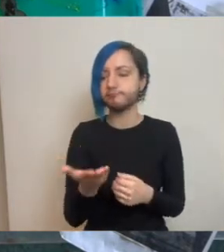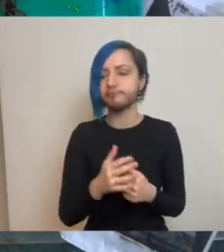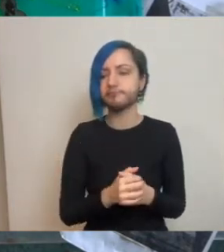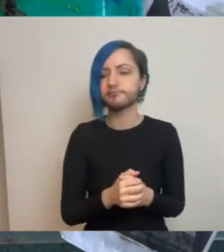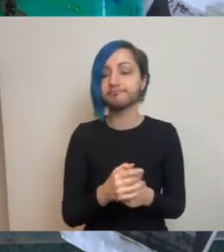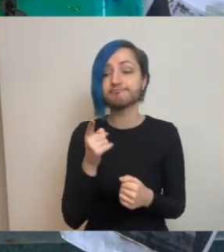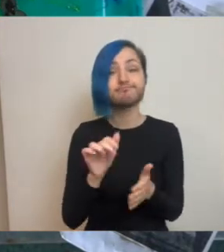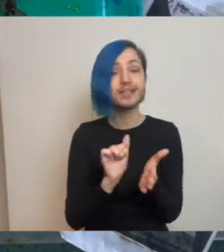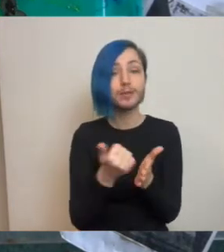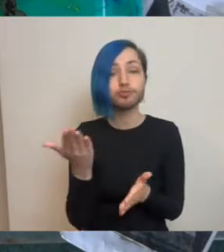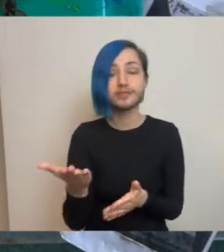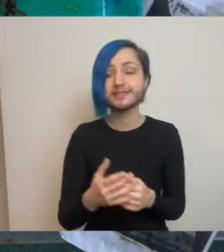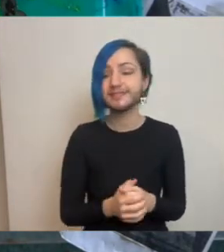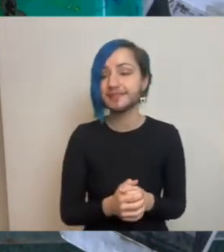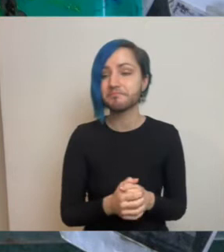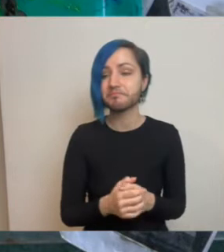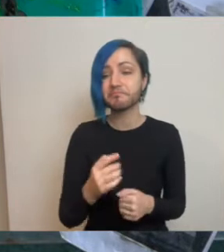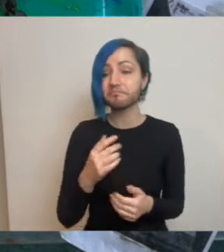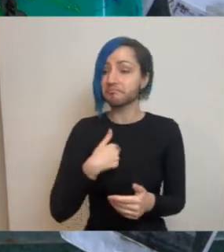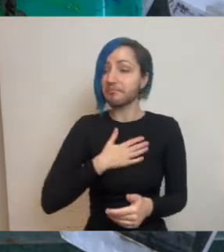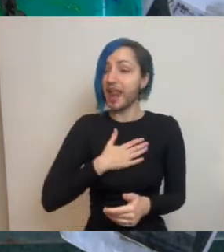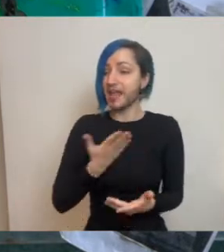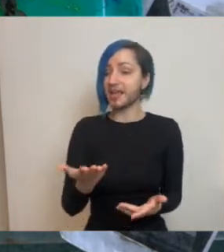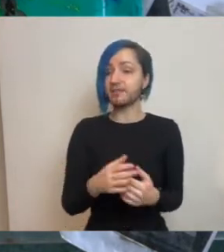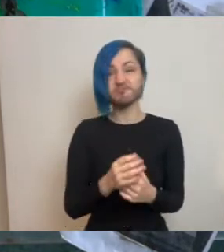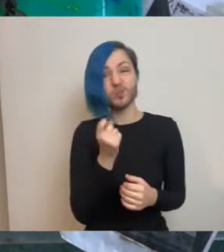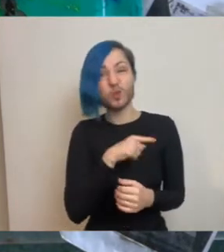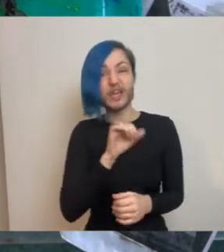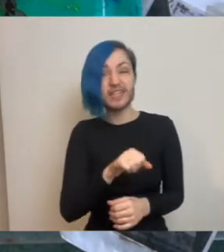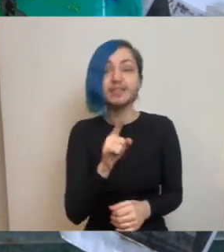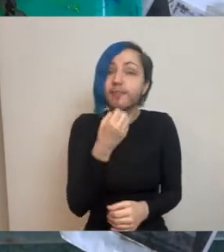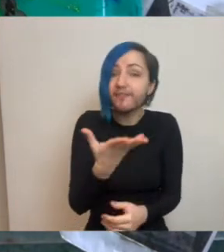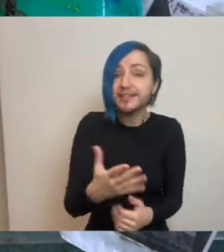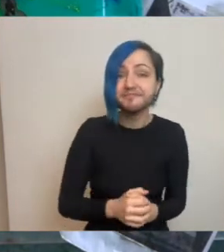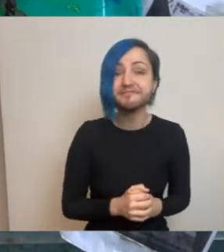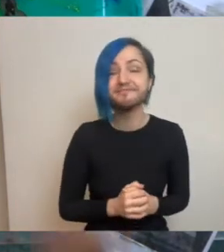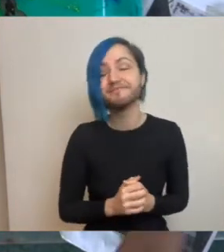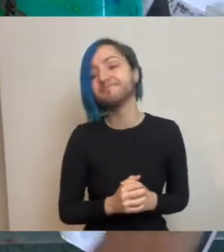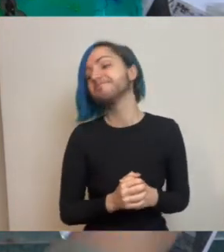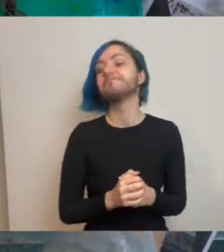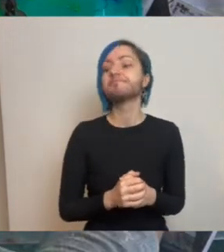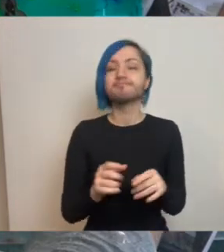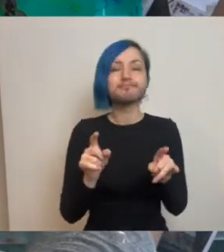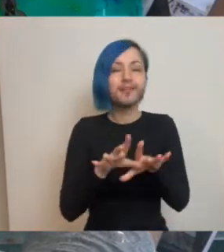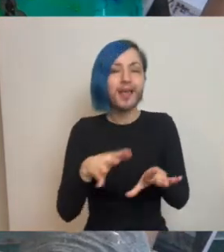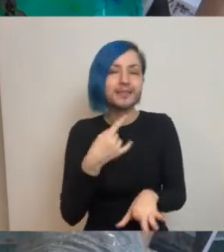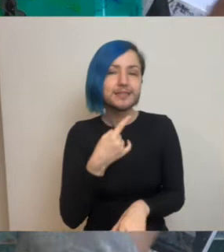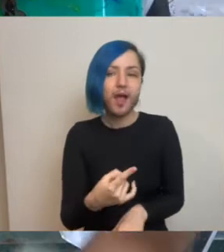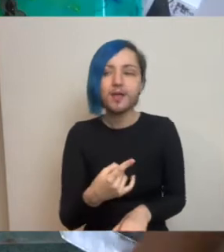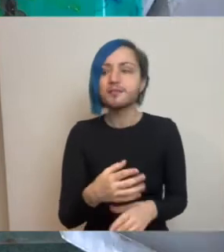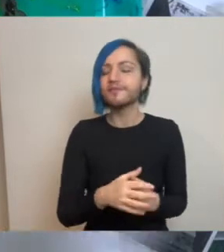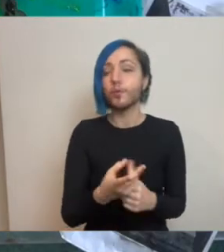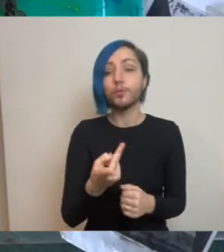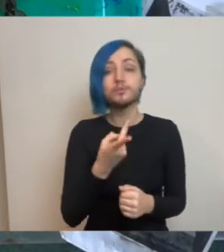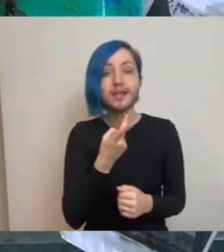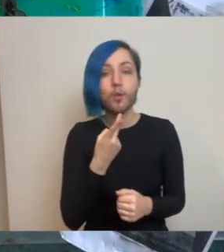the print that I've ended up with, which I think is quite nice. Weird, yeah, but lovely. And like I said, you can, for the second one, you